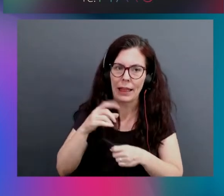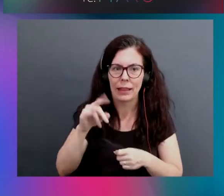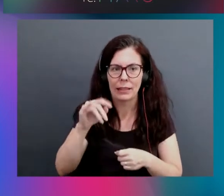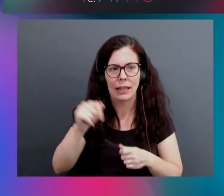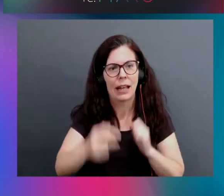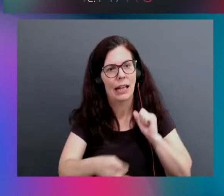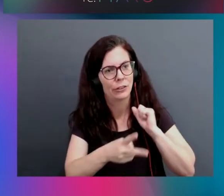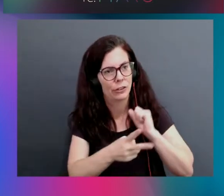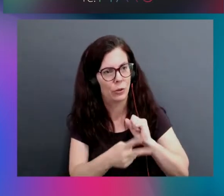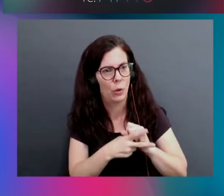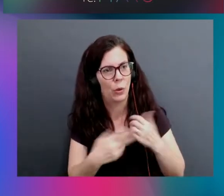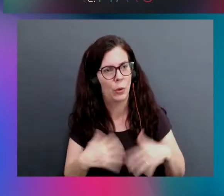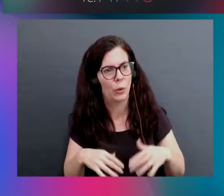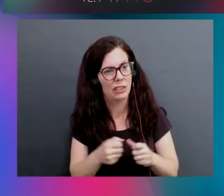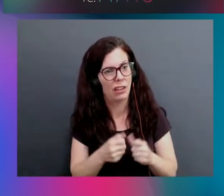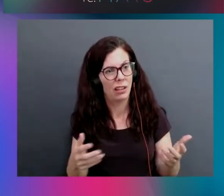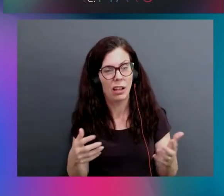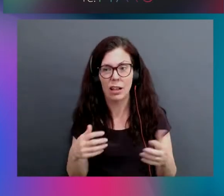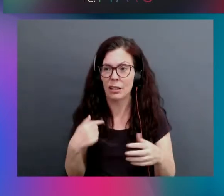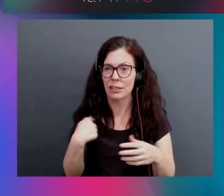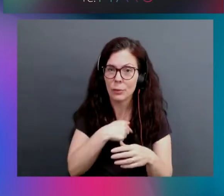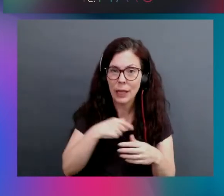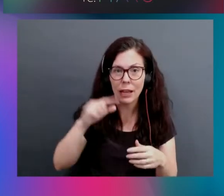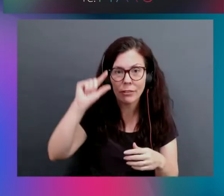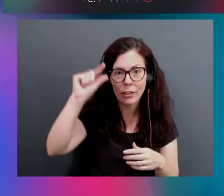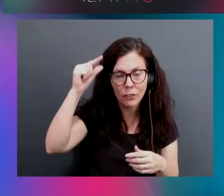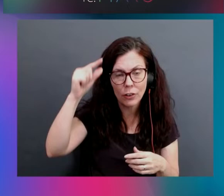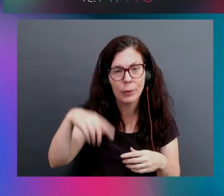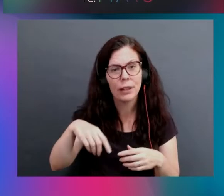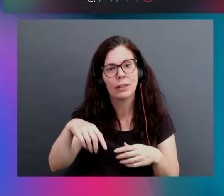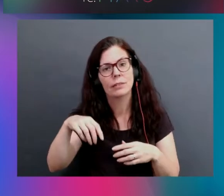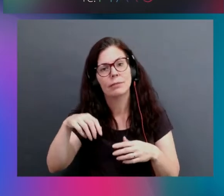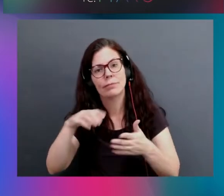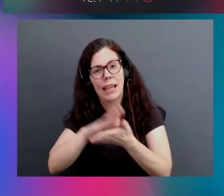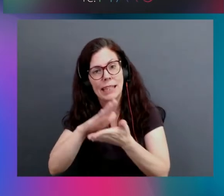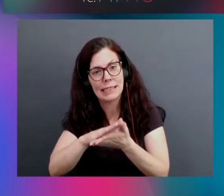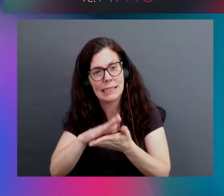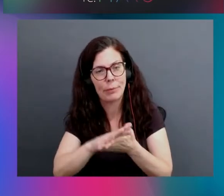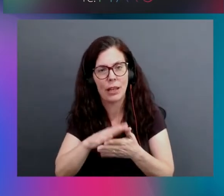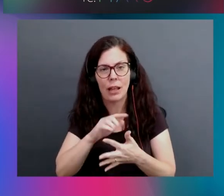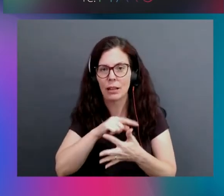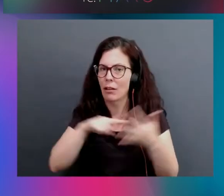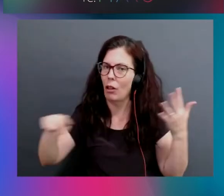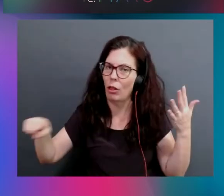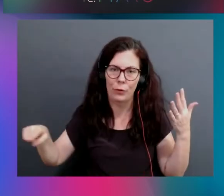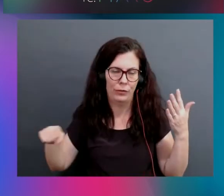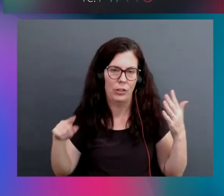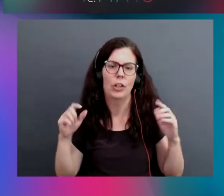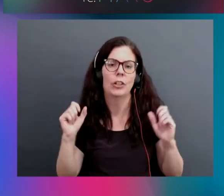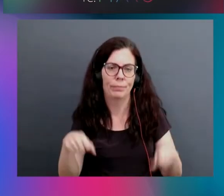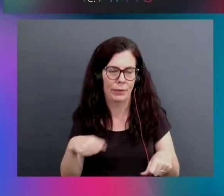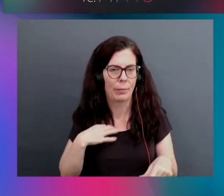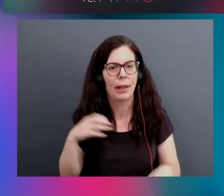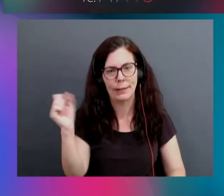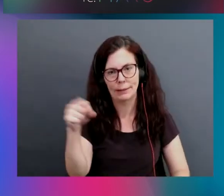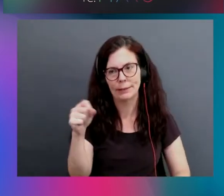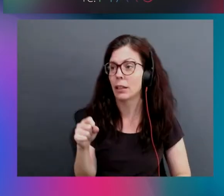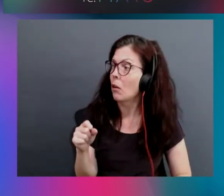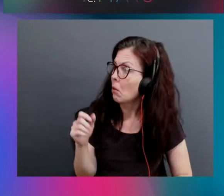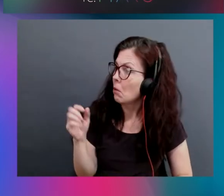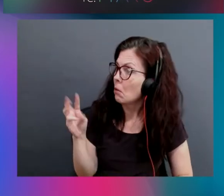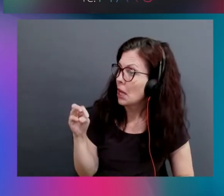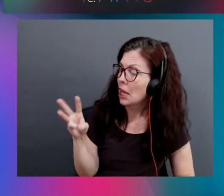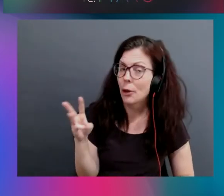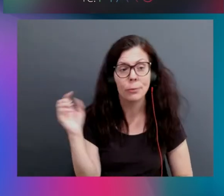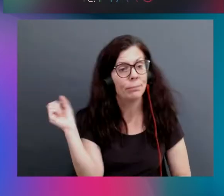like governments, NGOs, academia, all kinds across all the spectrum. Yeah. Wow. For sure. So